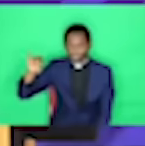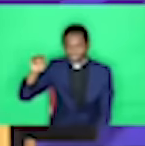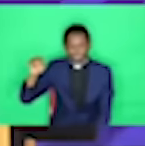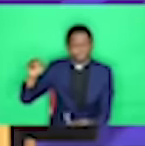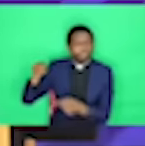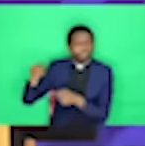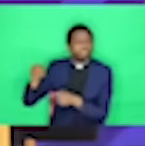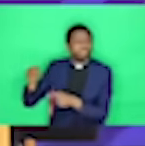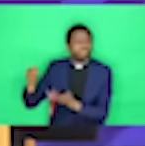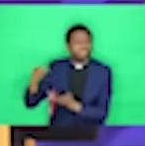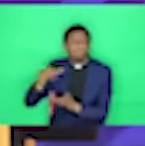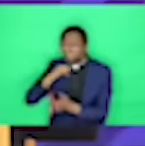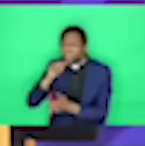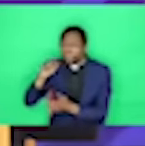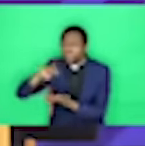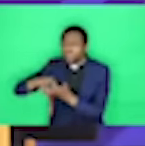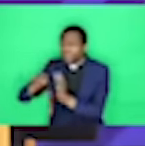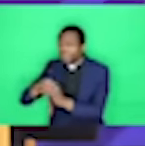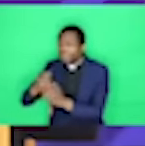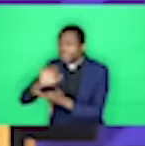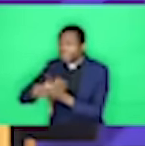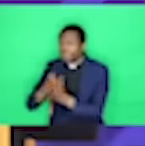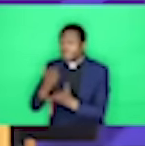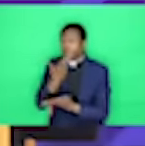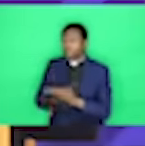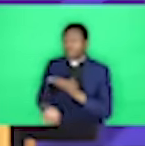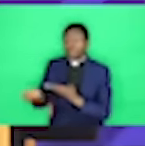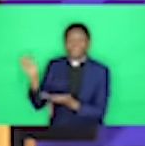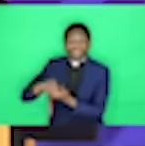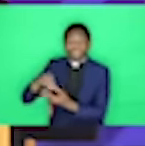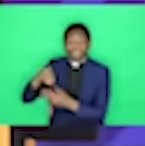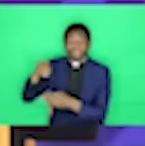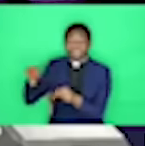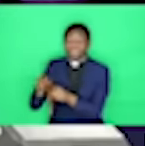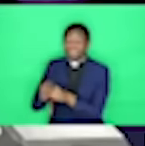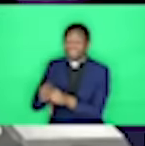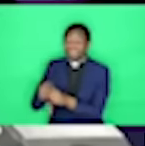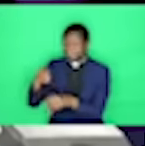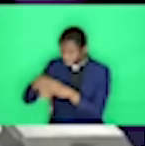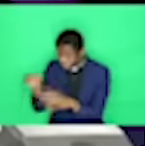necessary applying to being born again as righteous in Christ, no.